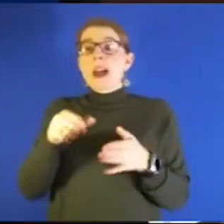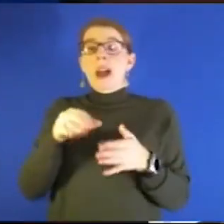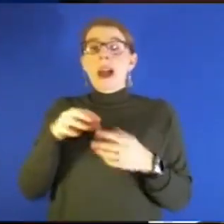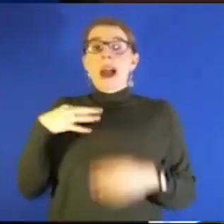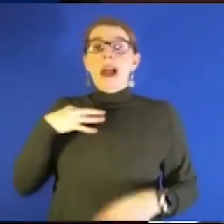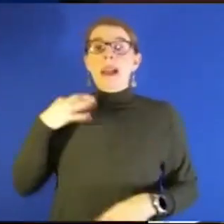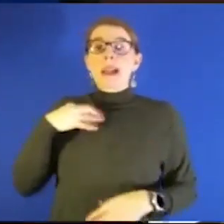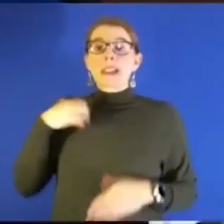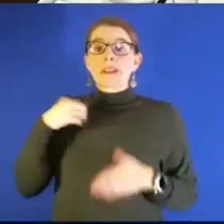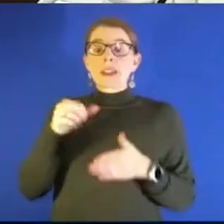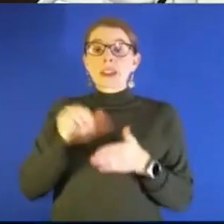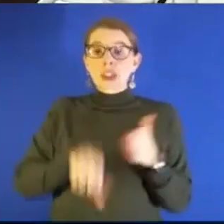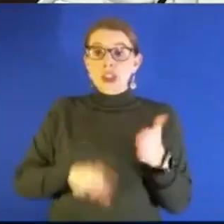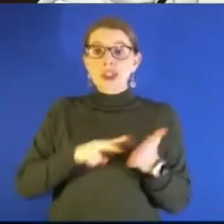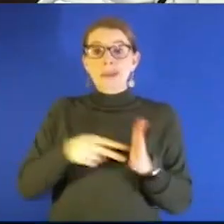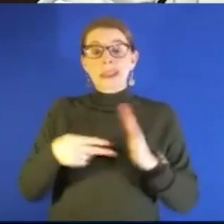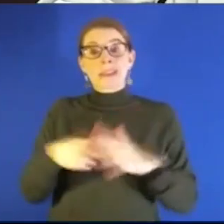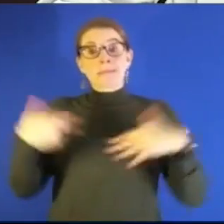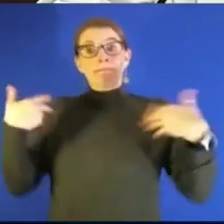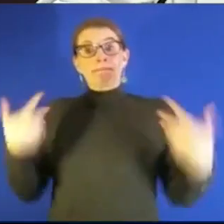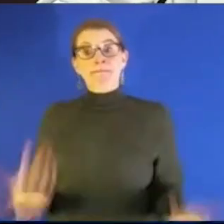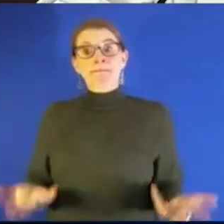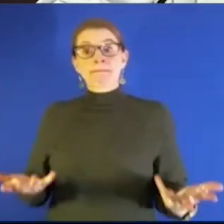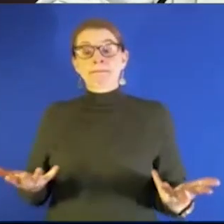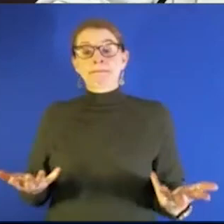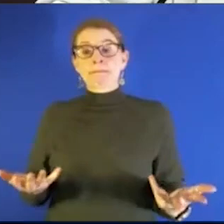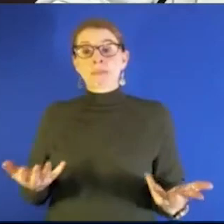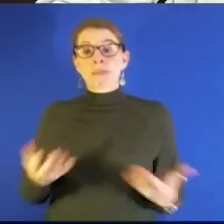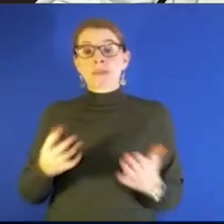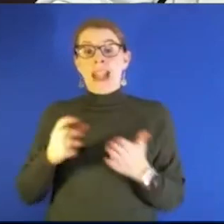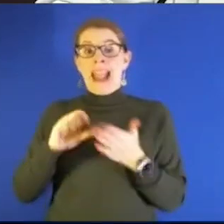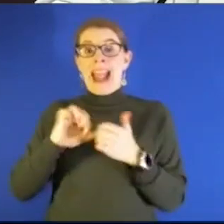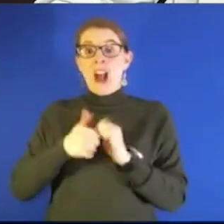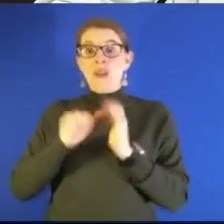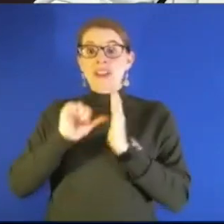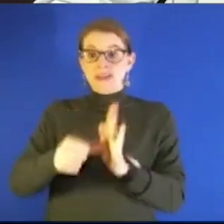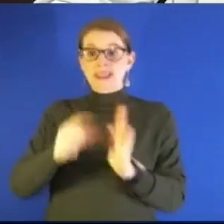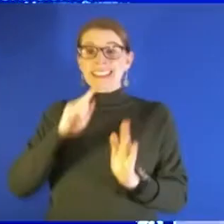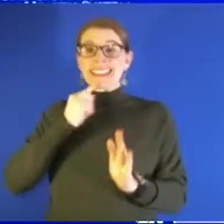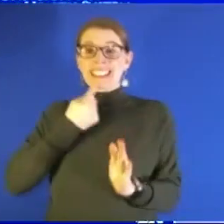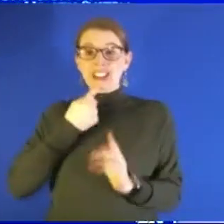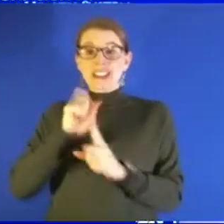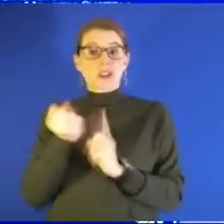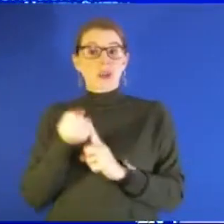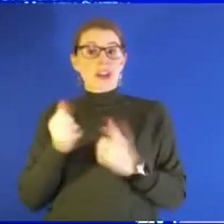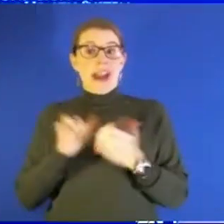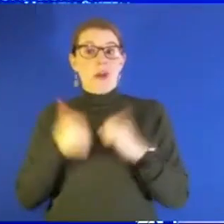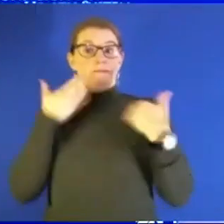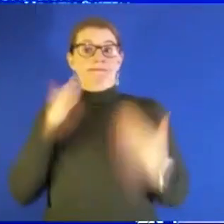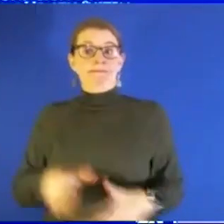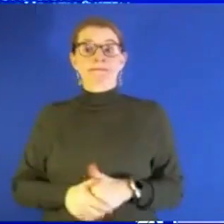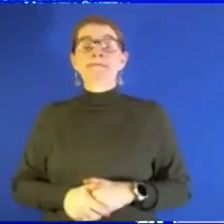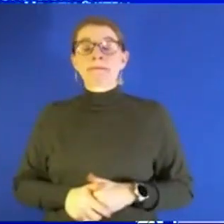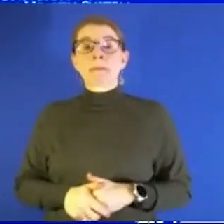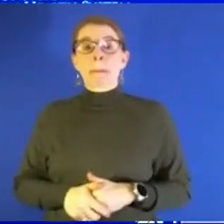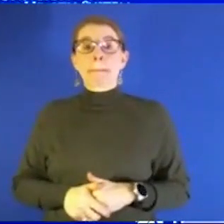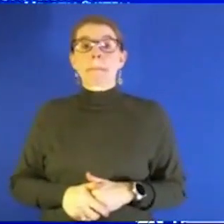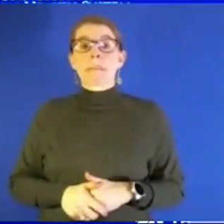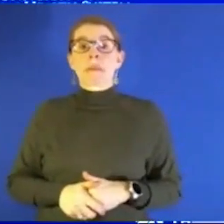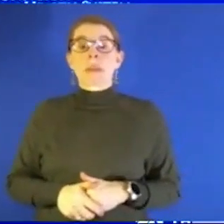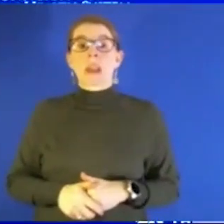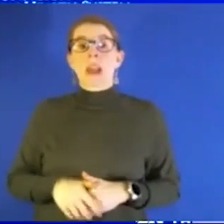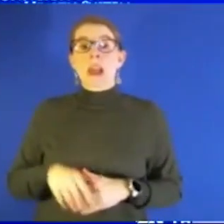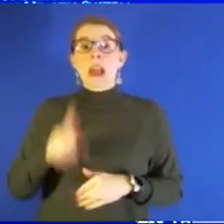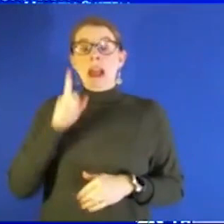this is real. Yeah, I would agree. I think, there are people out. I think a lot of the